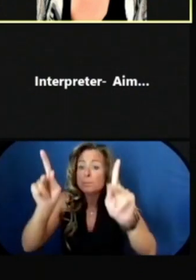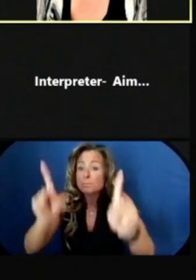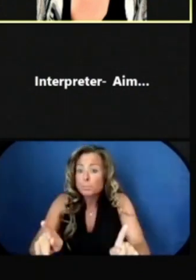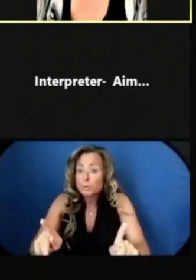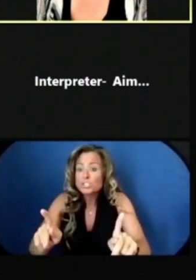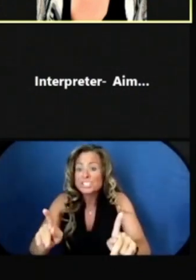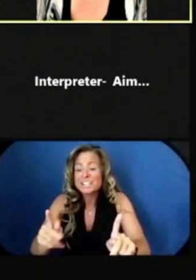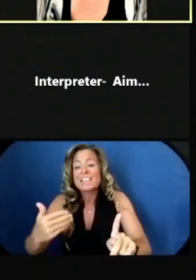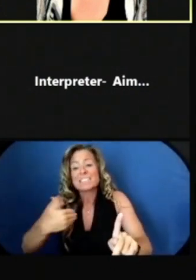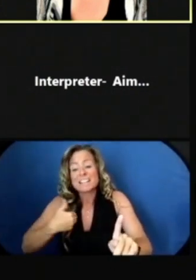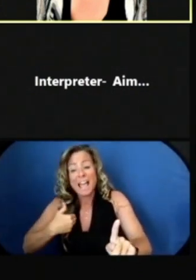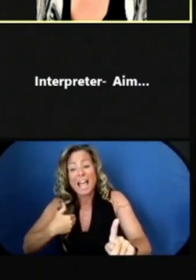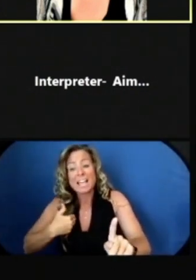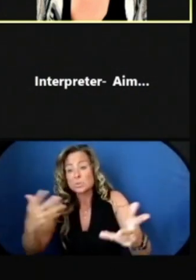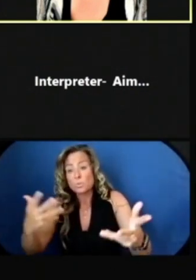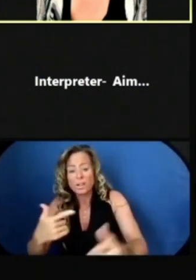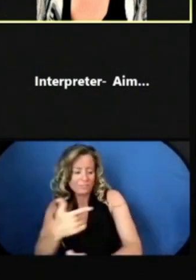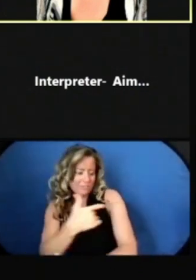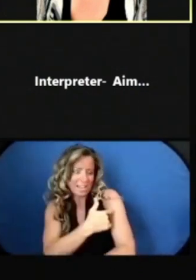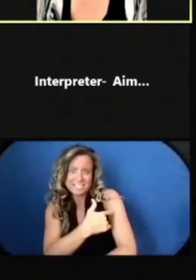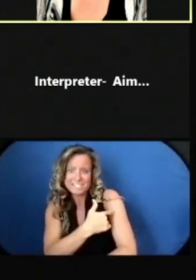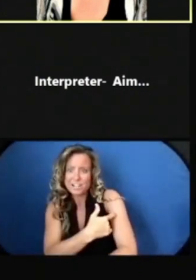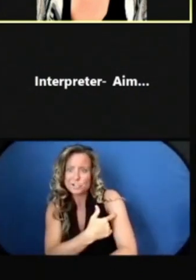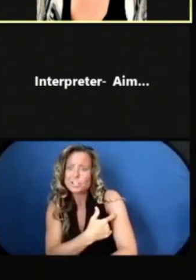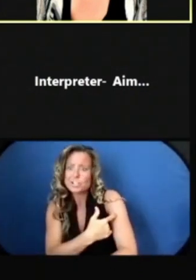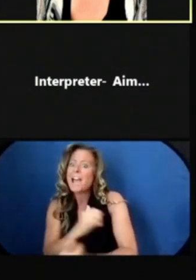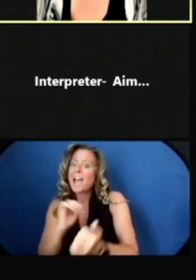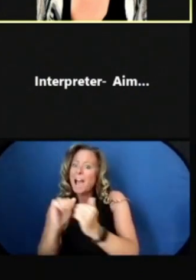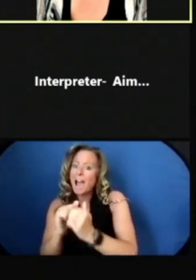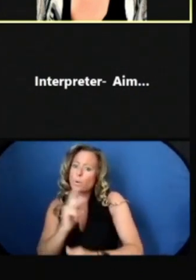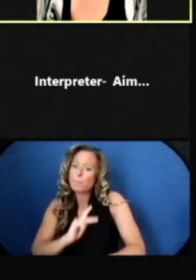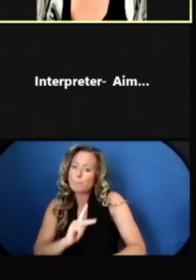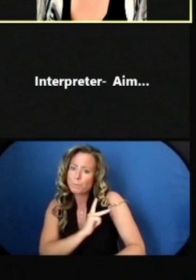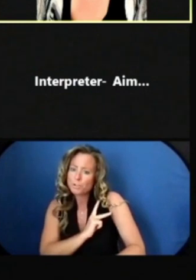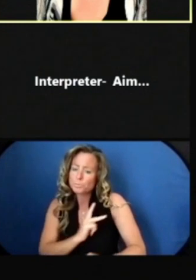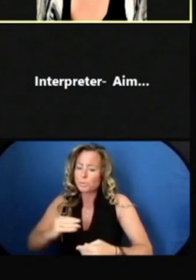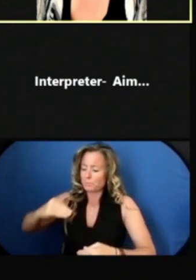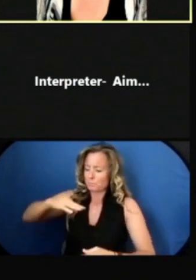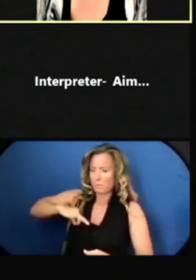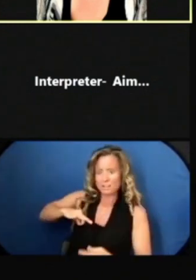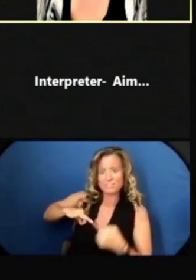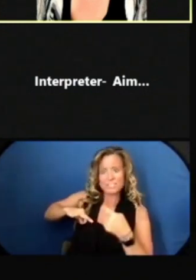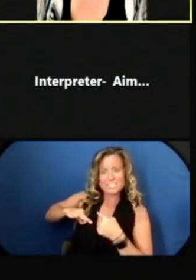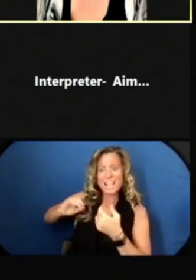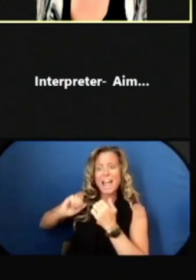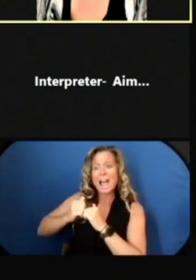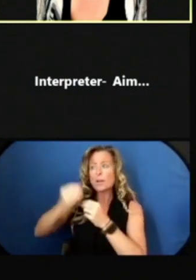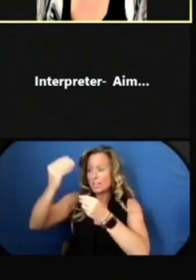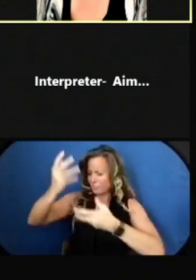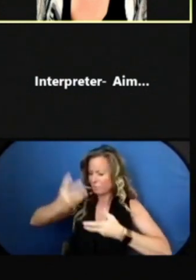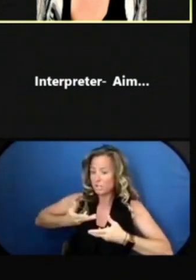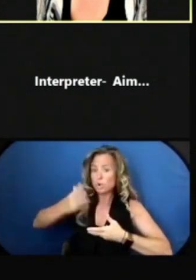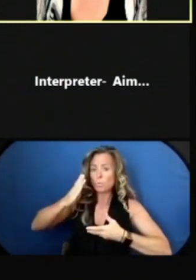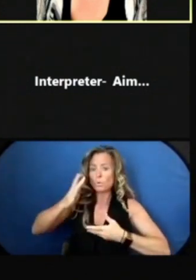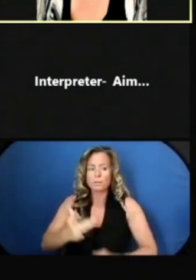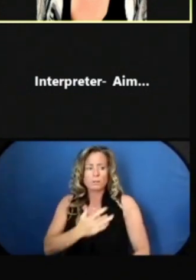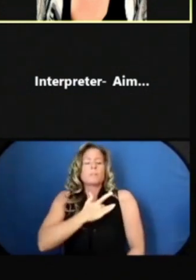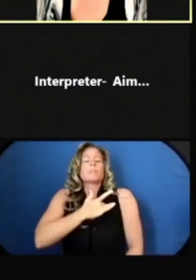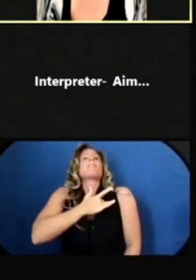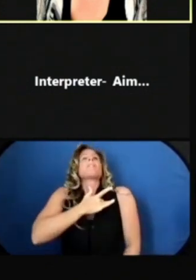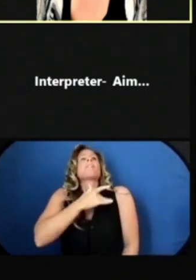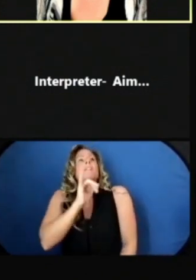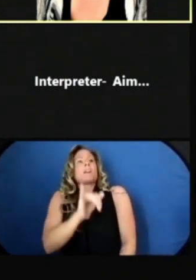of vaccination for them. So ask yourself, how are you framing this message? Will it resonate with someone